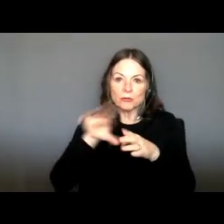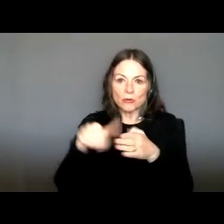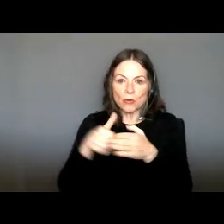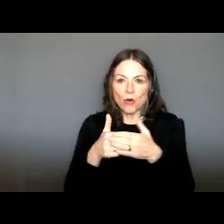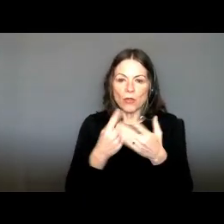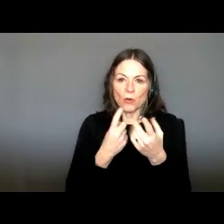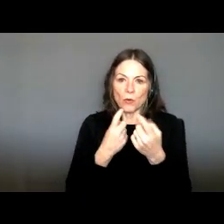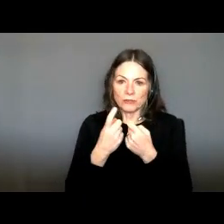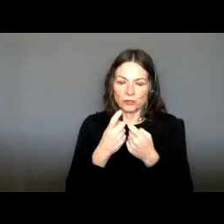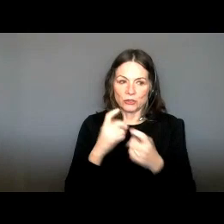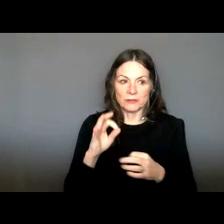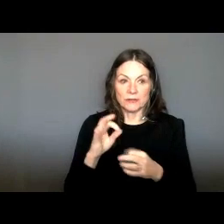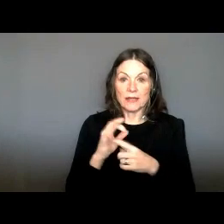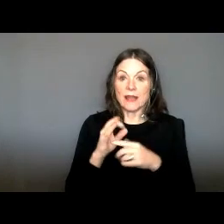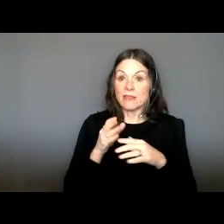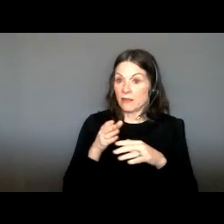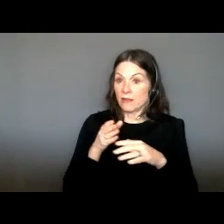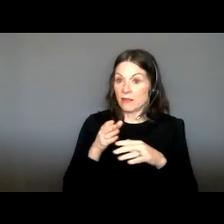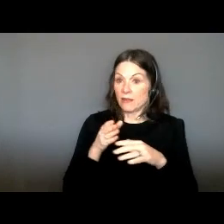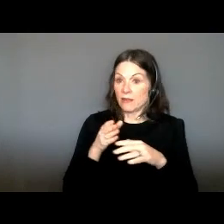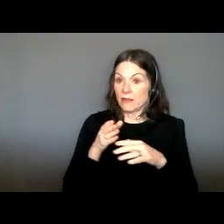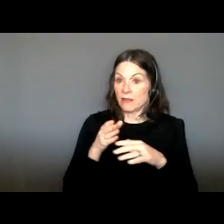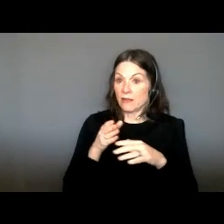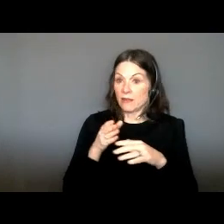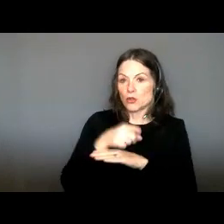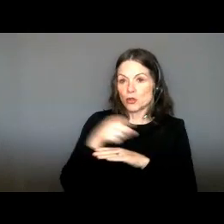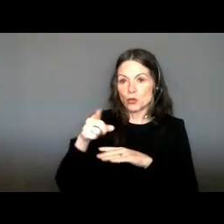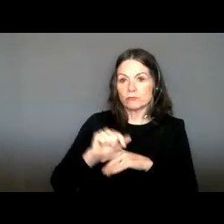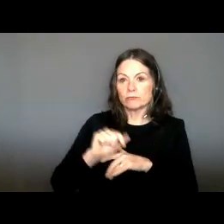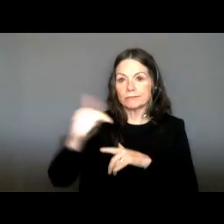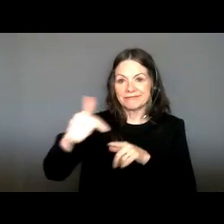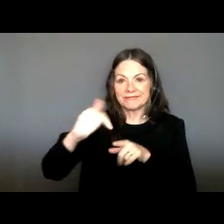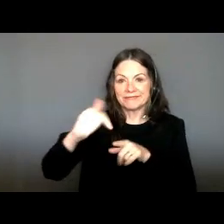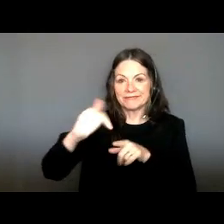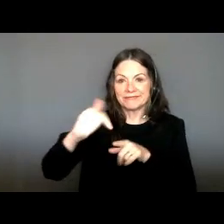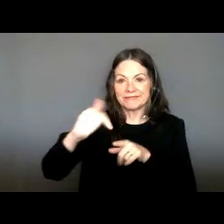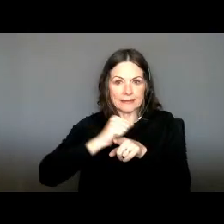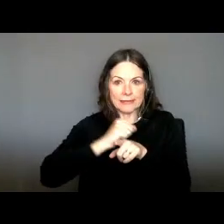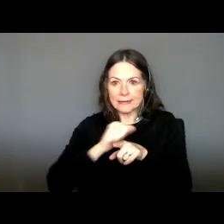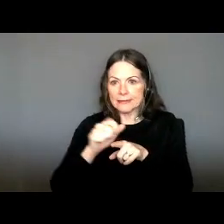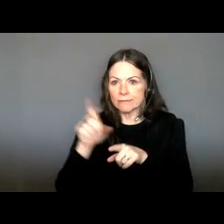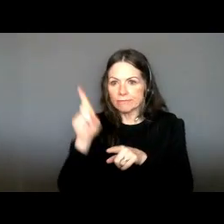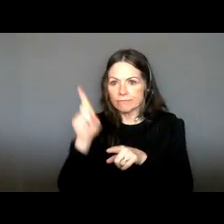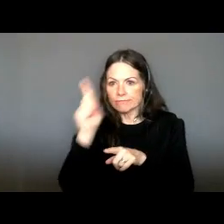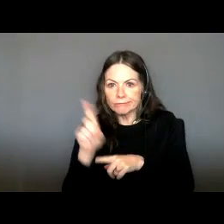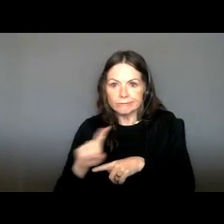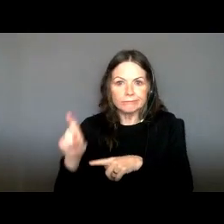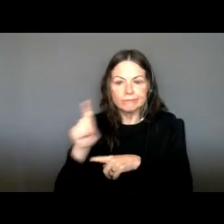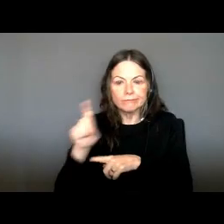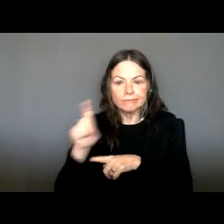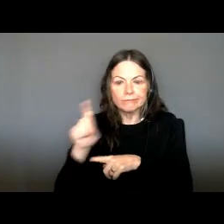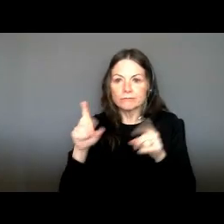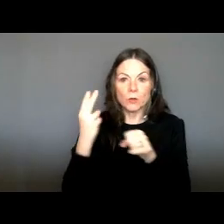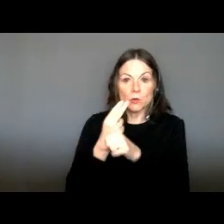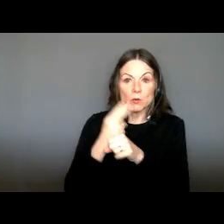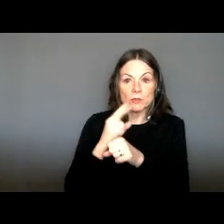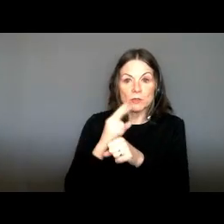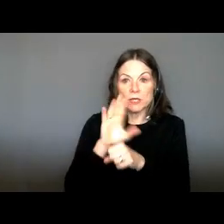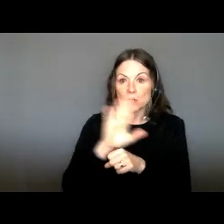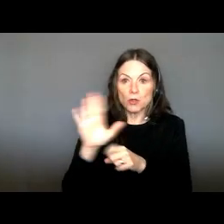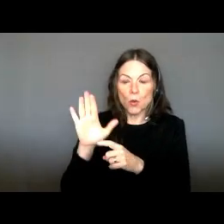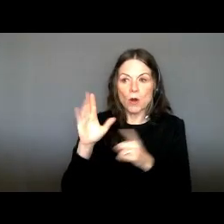that, you will have an opportunity to practice as well this Benefits Wayfinder tool, either using your